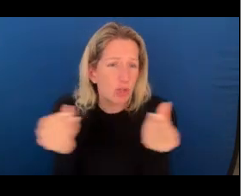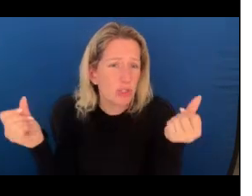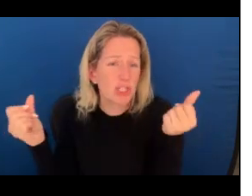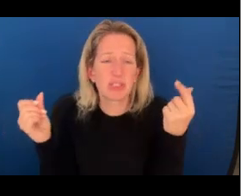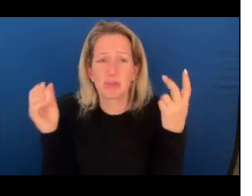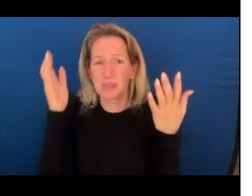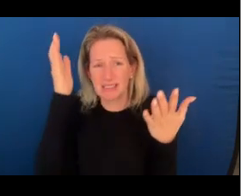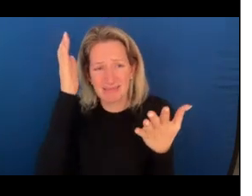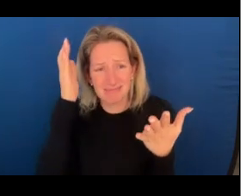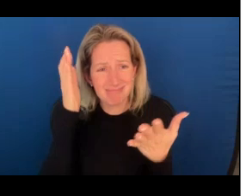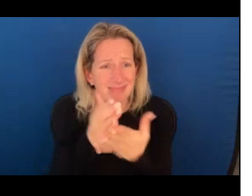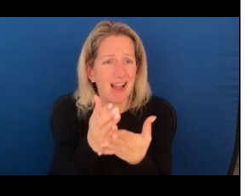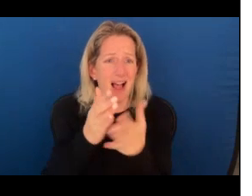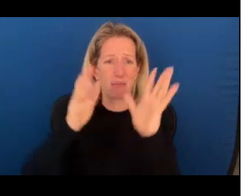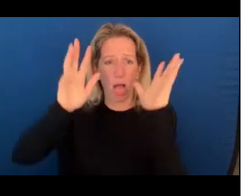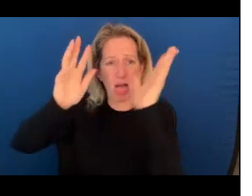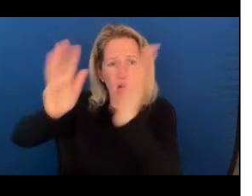waste?